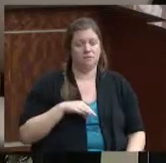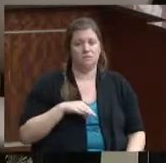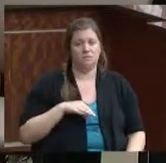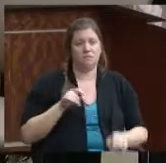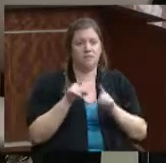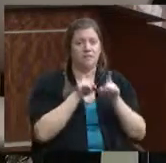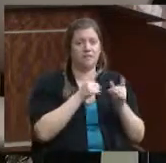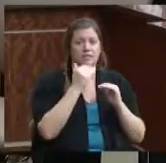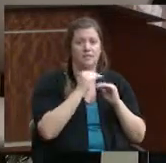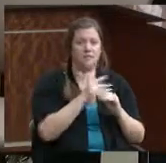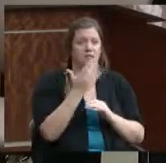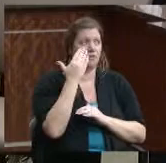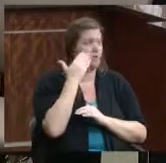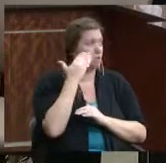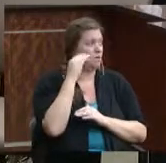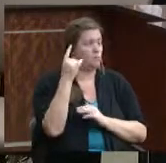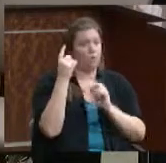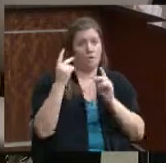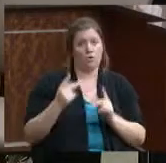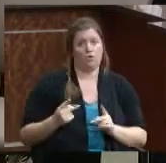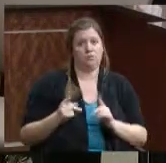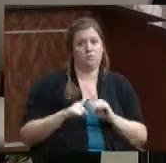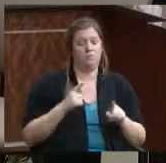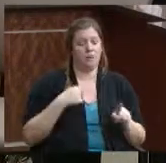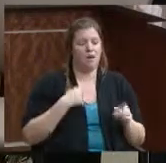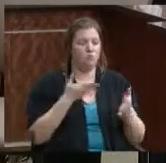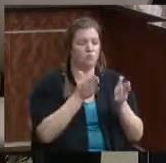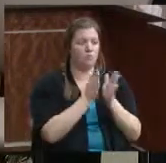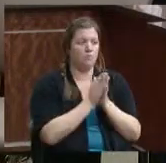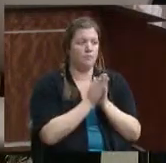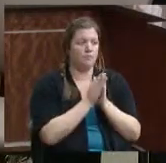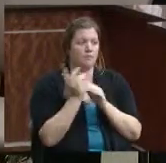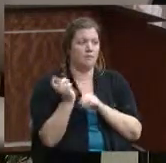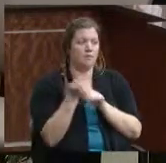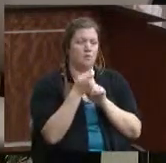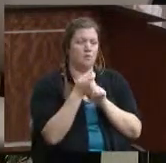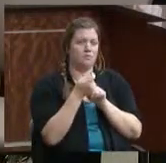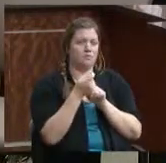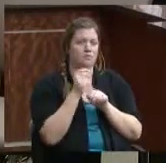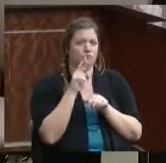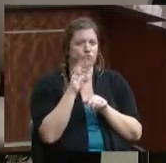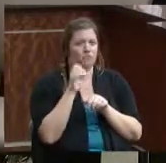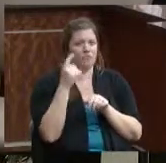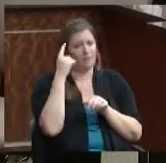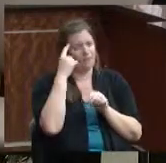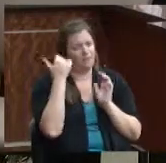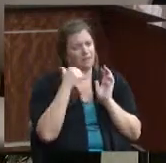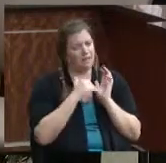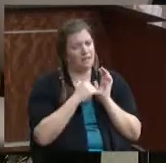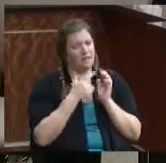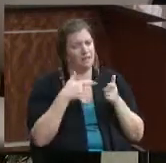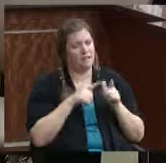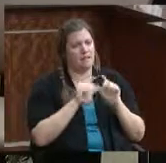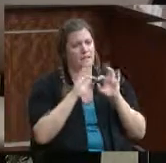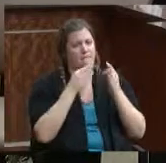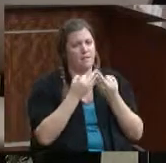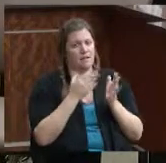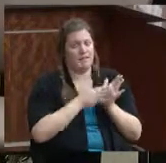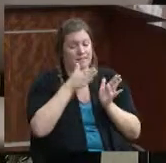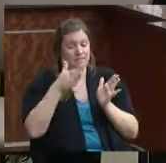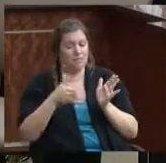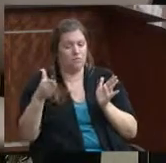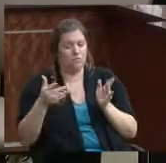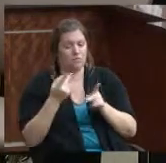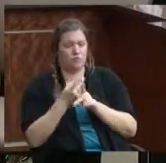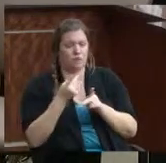At the very least, I know that I'm but one person, but I would request that the golf course reconsider this initiative and allow the families next door